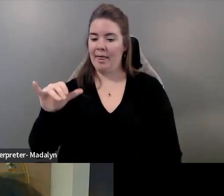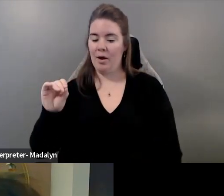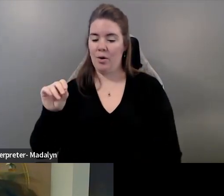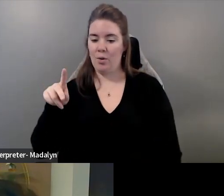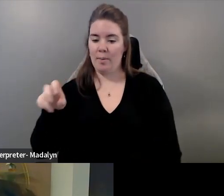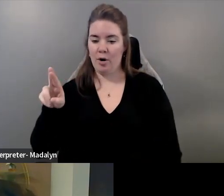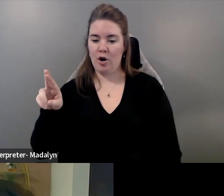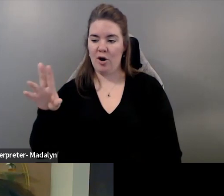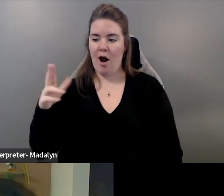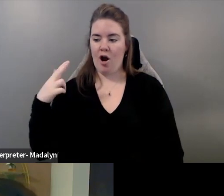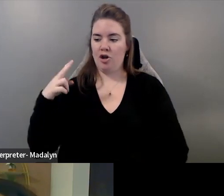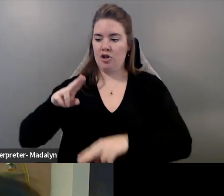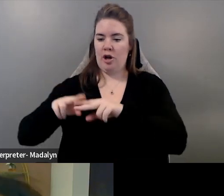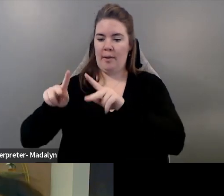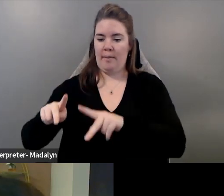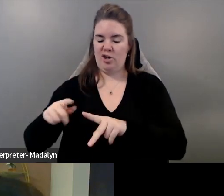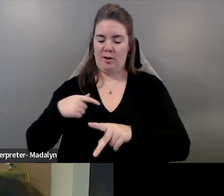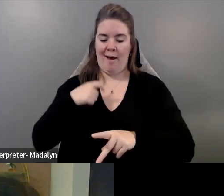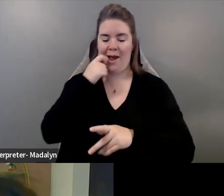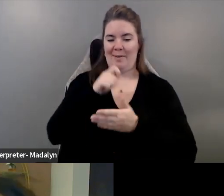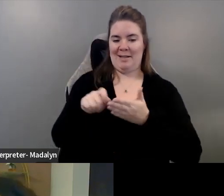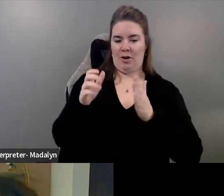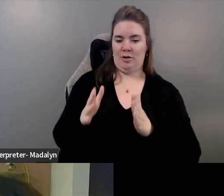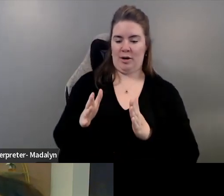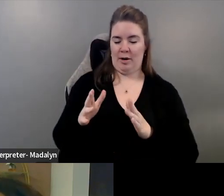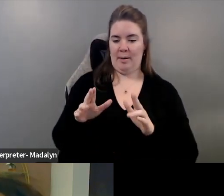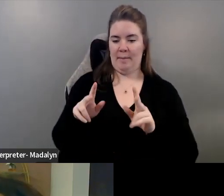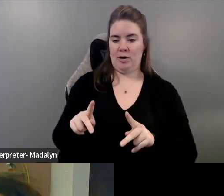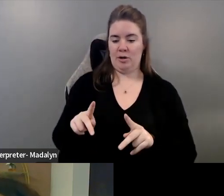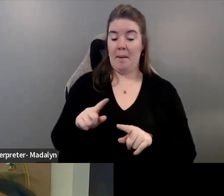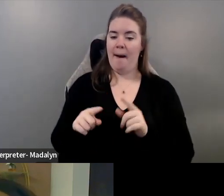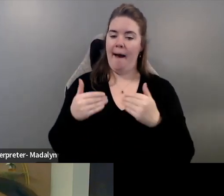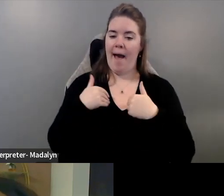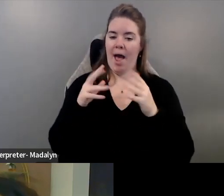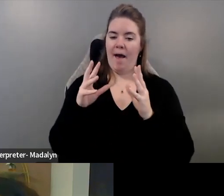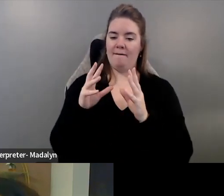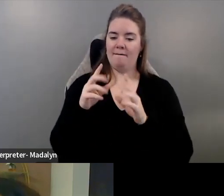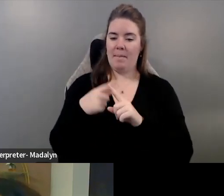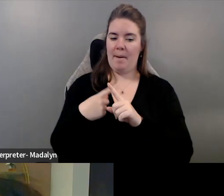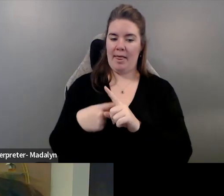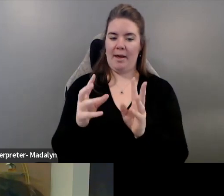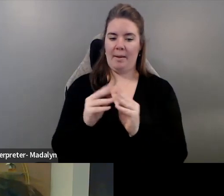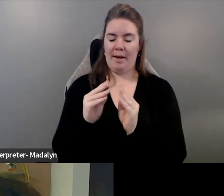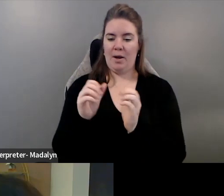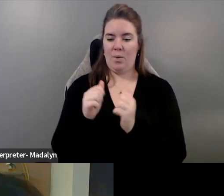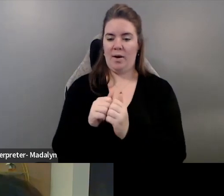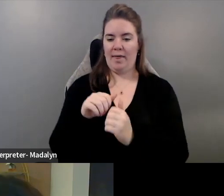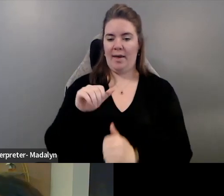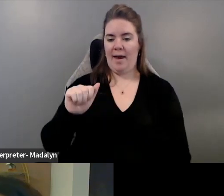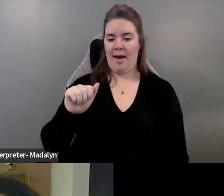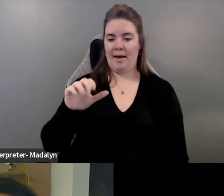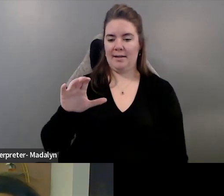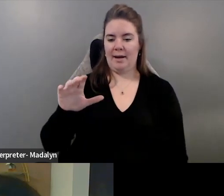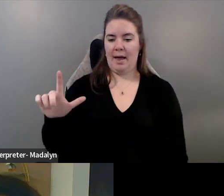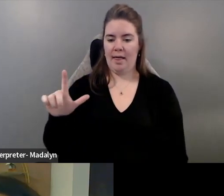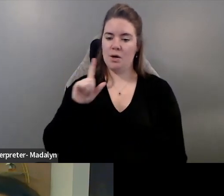secretary, so we are privy to have those monthly meetings with ACL, and it's really been a great